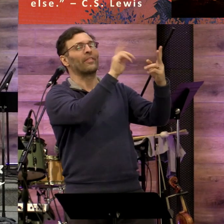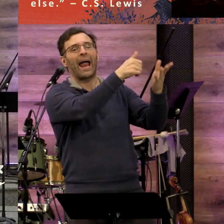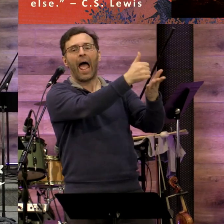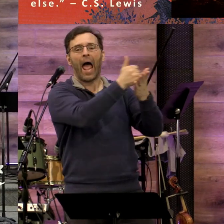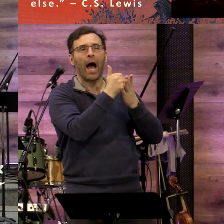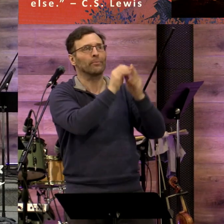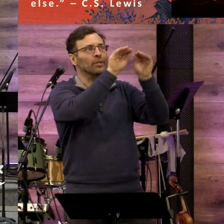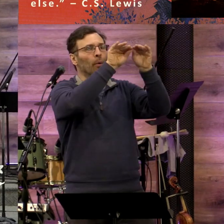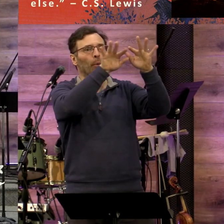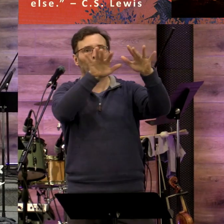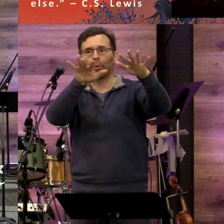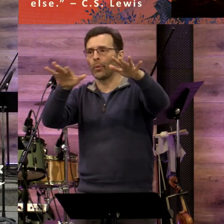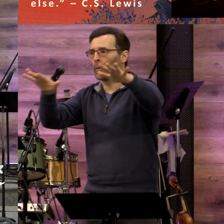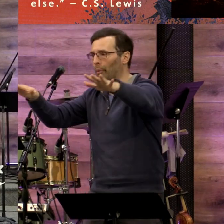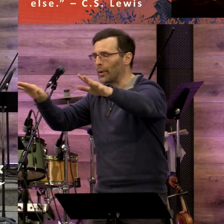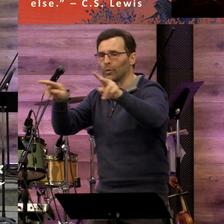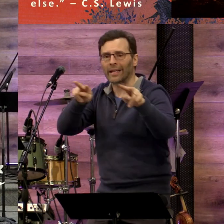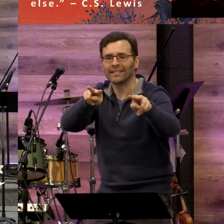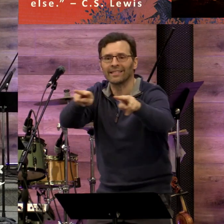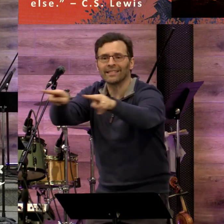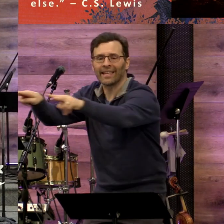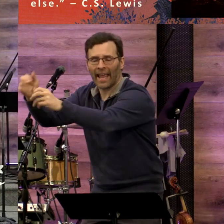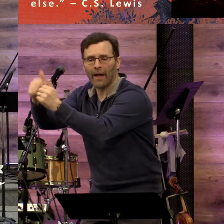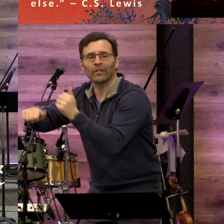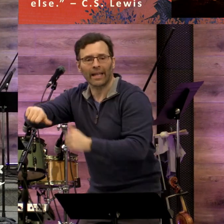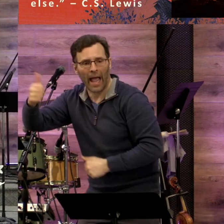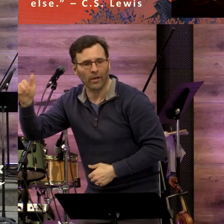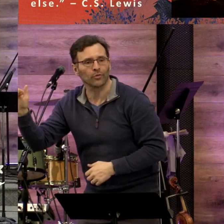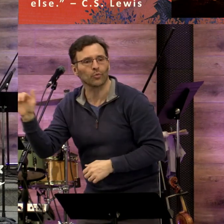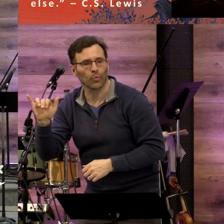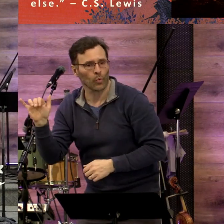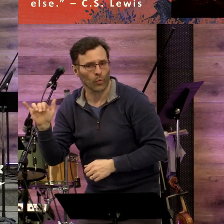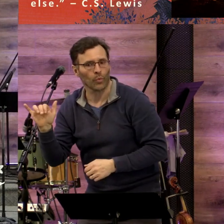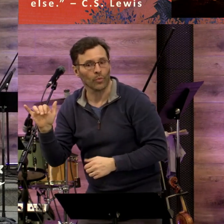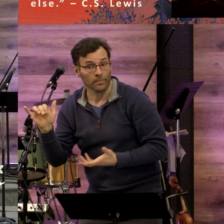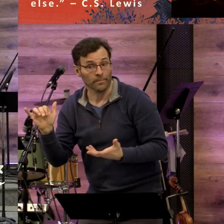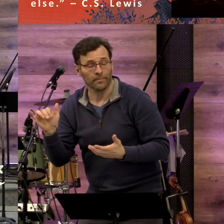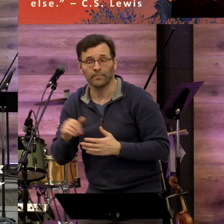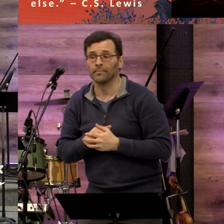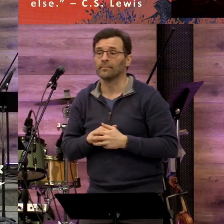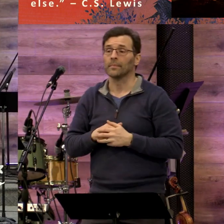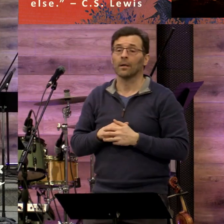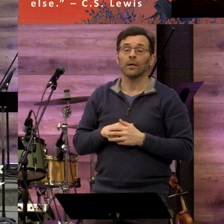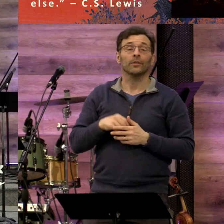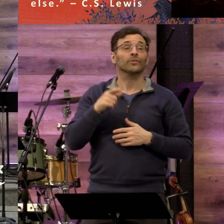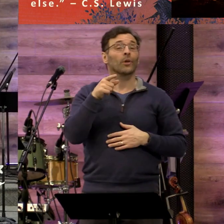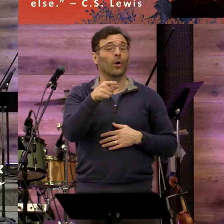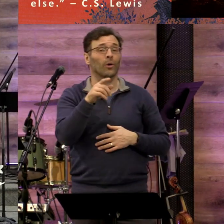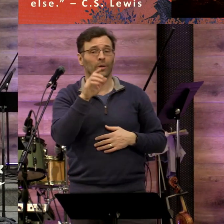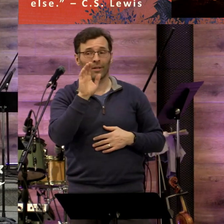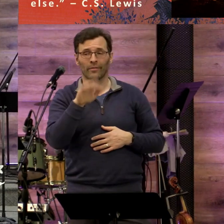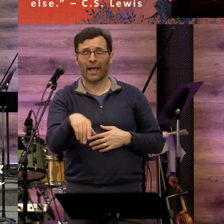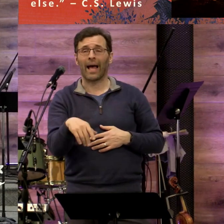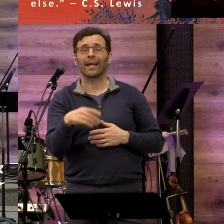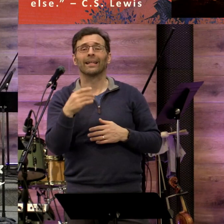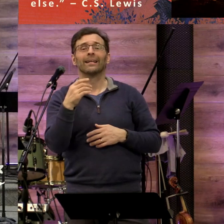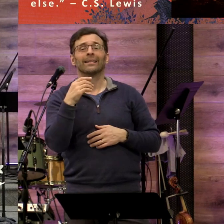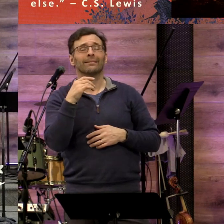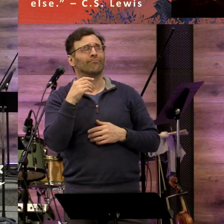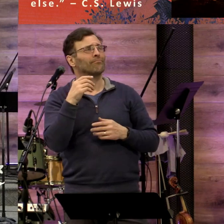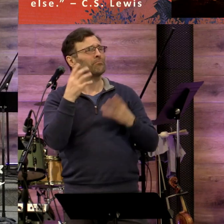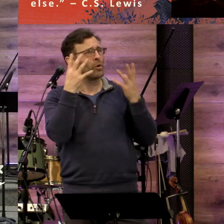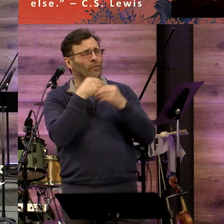someone turns on a lamp in a dark room, but also because when the sun rises or the lamp is turned on, you can see everything